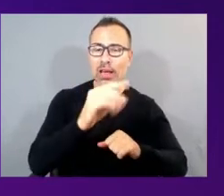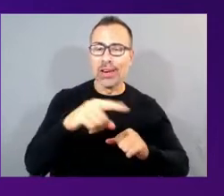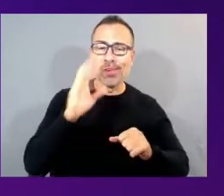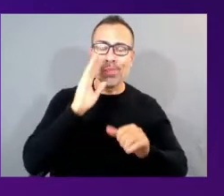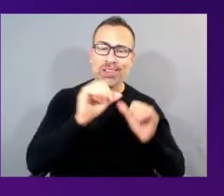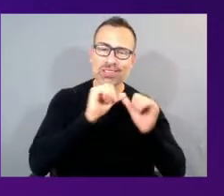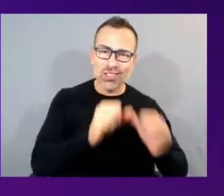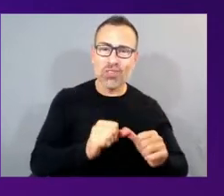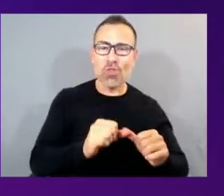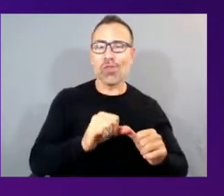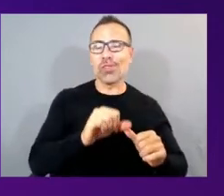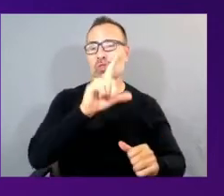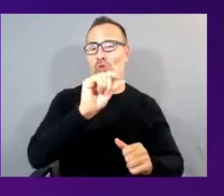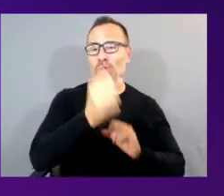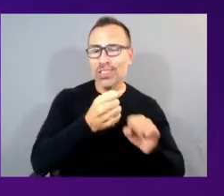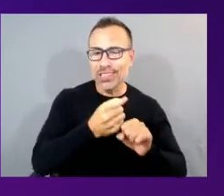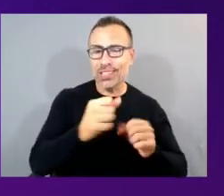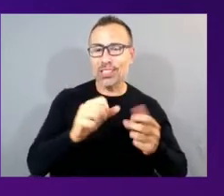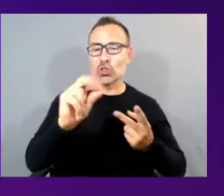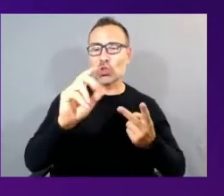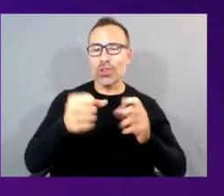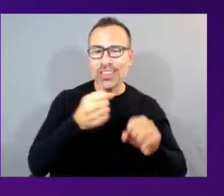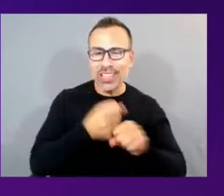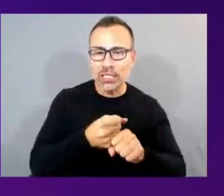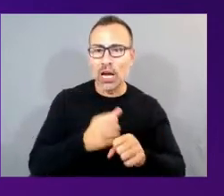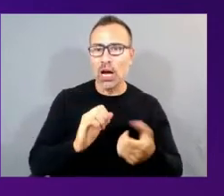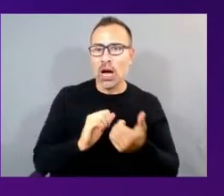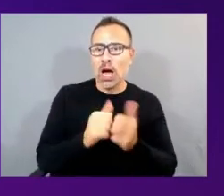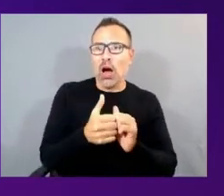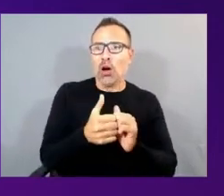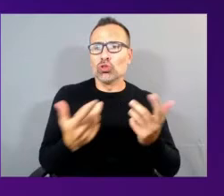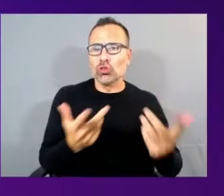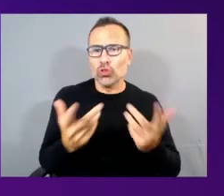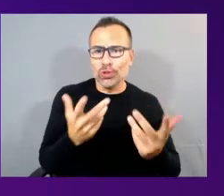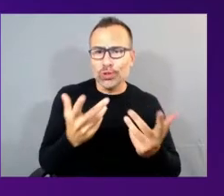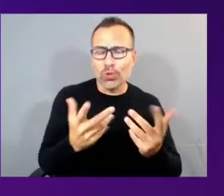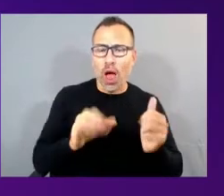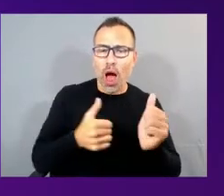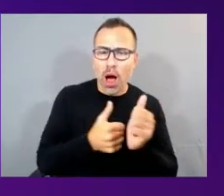do you patch them? How do you manage them? How